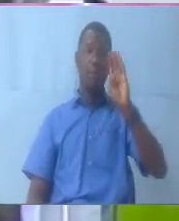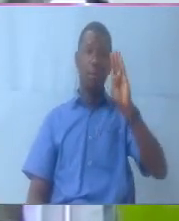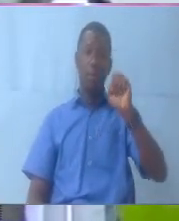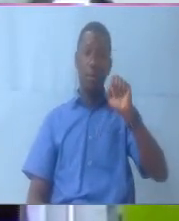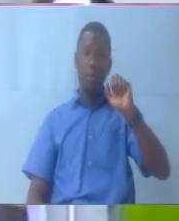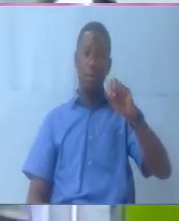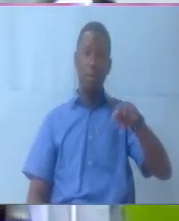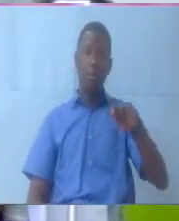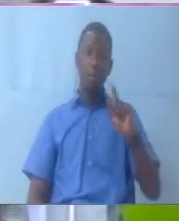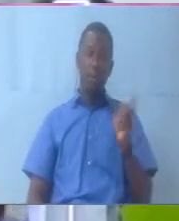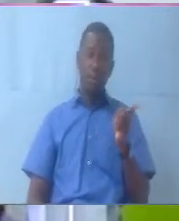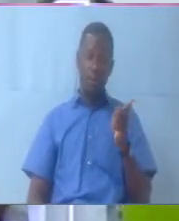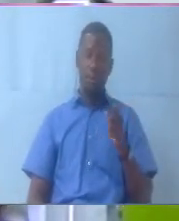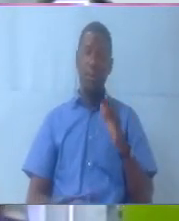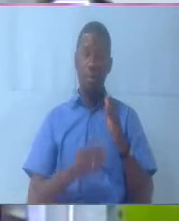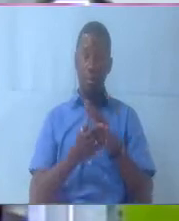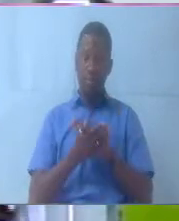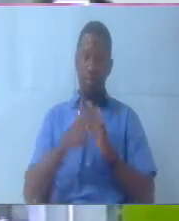break,